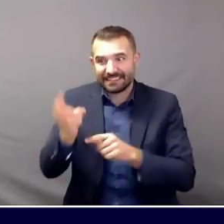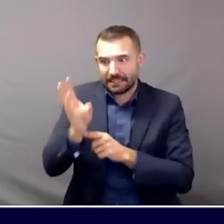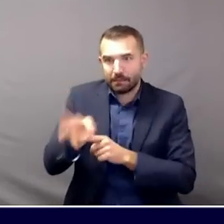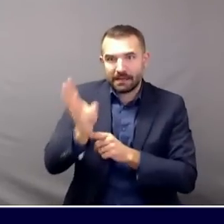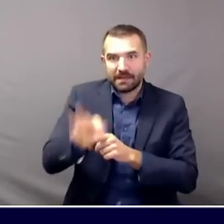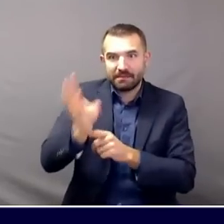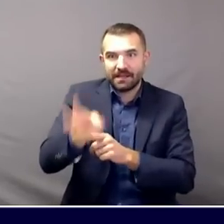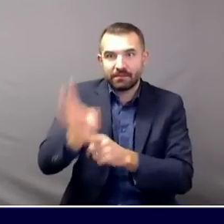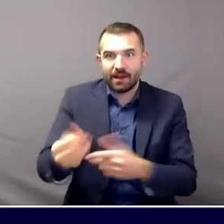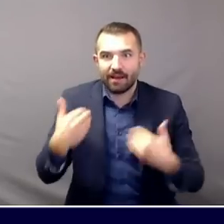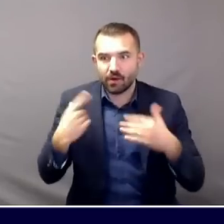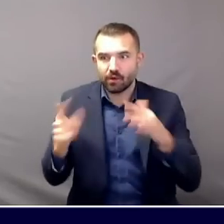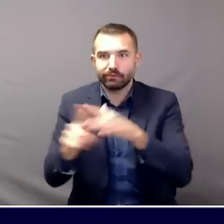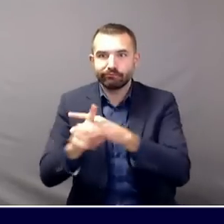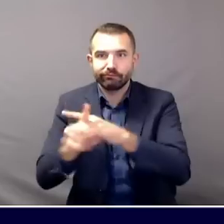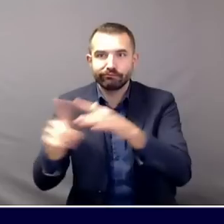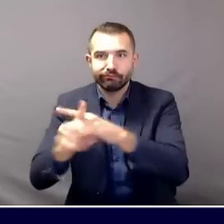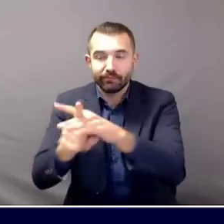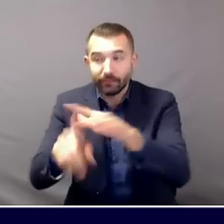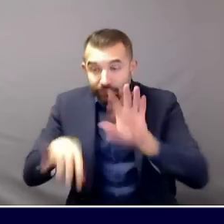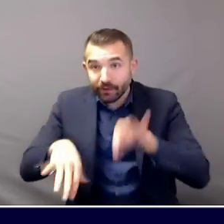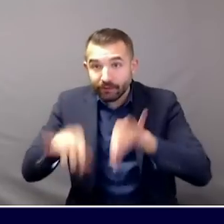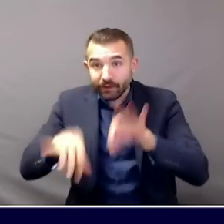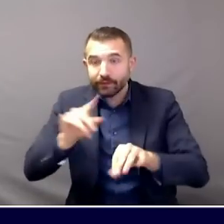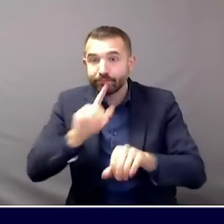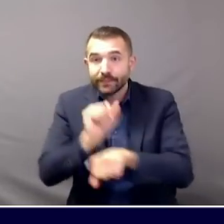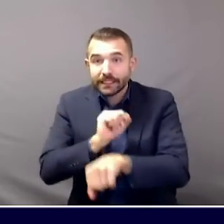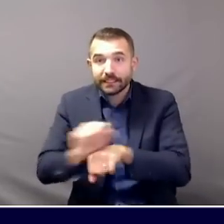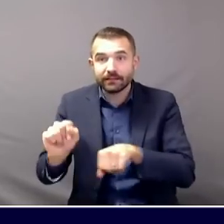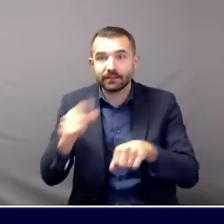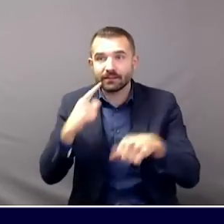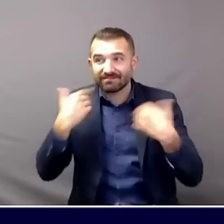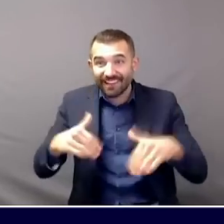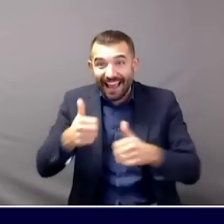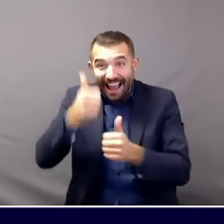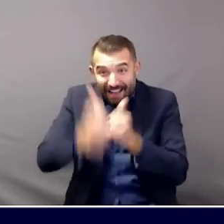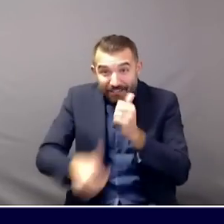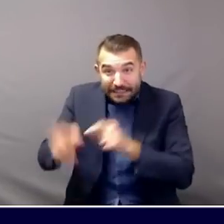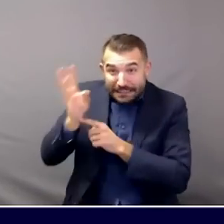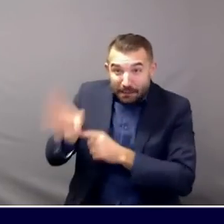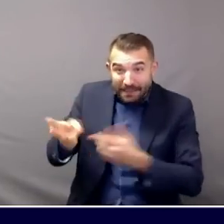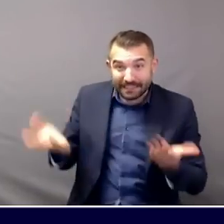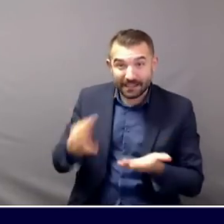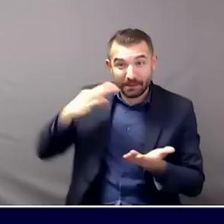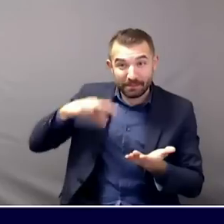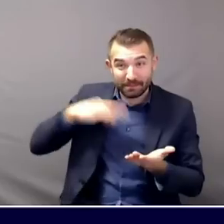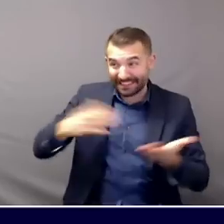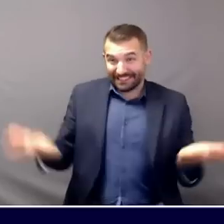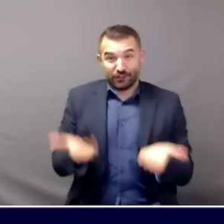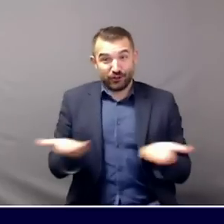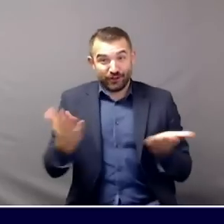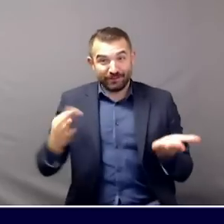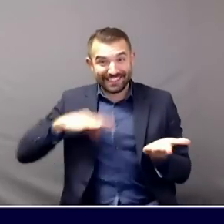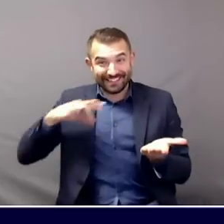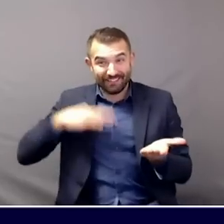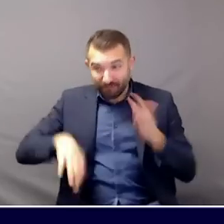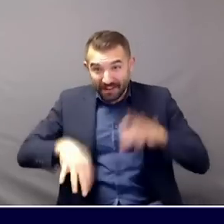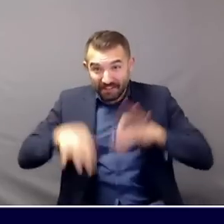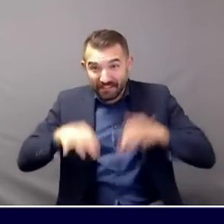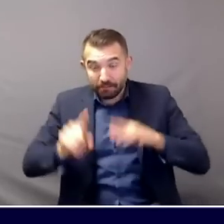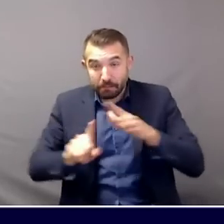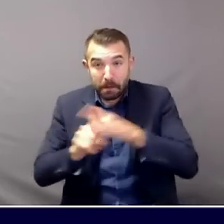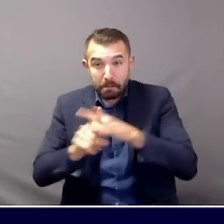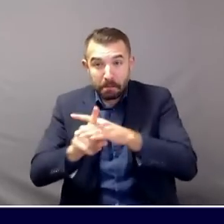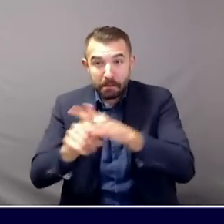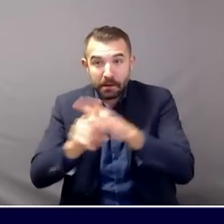diagnosed with COVID-19. Every 6 minutes in the state of Maine, new diagnosis of COVID-19. Community transmission